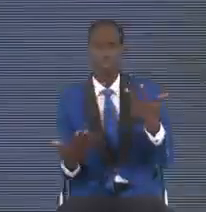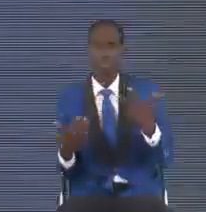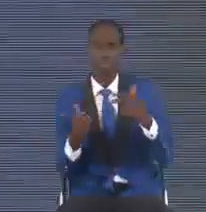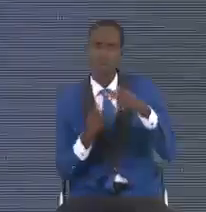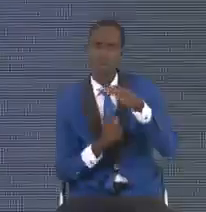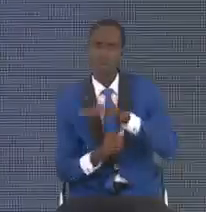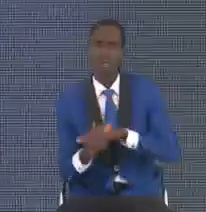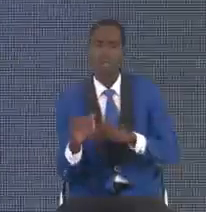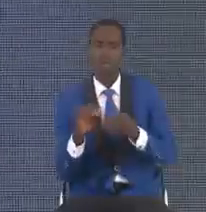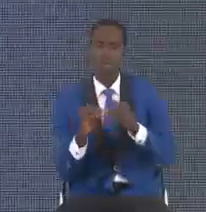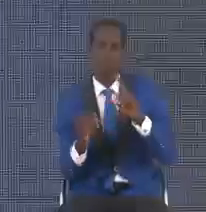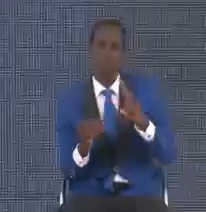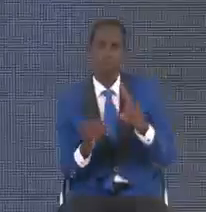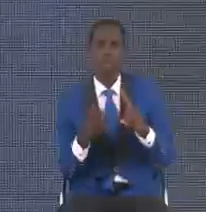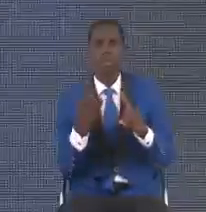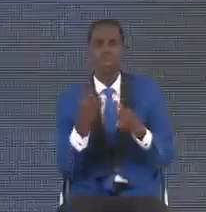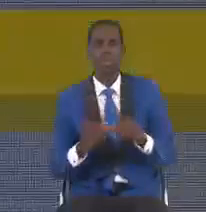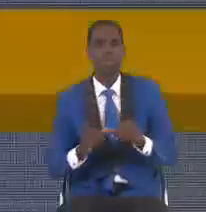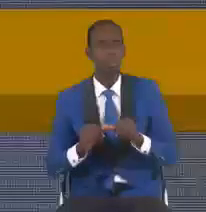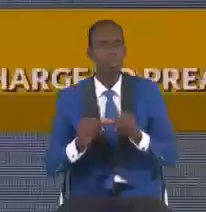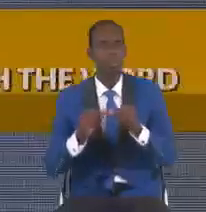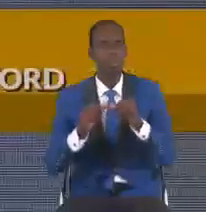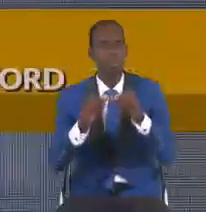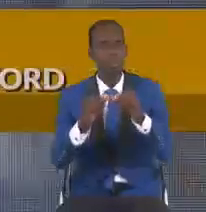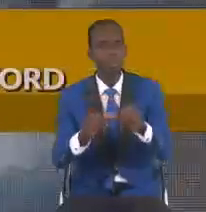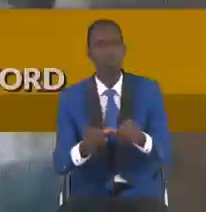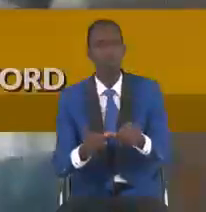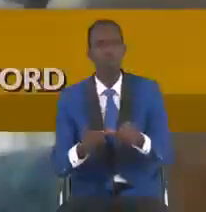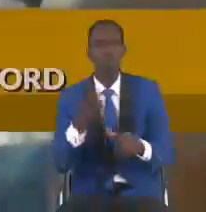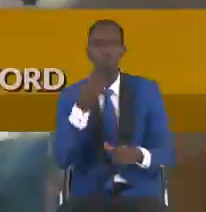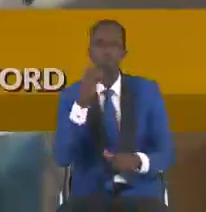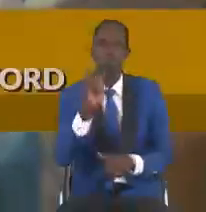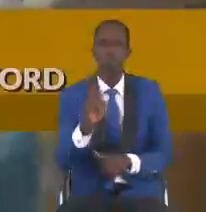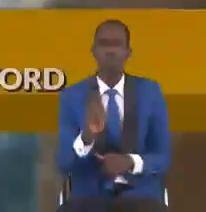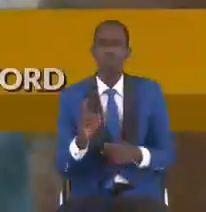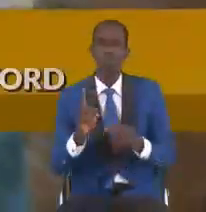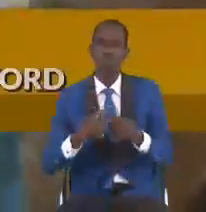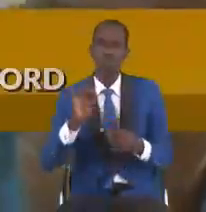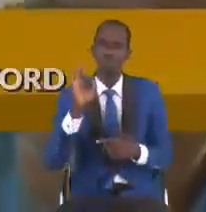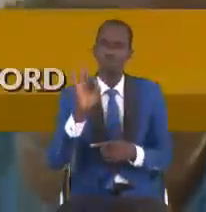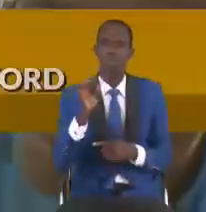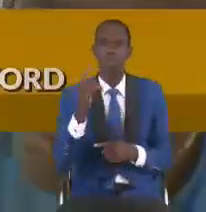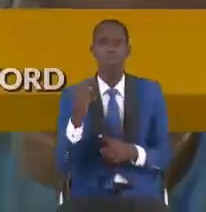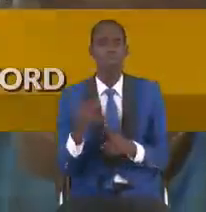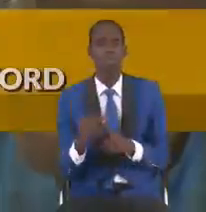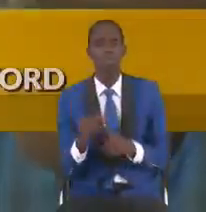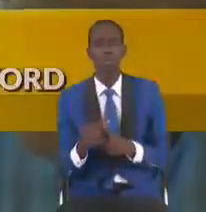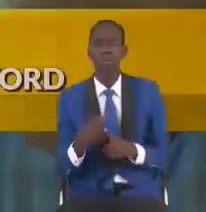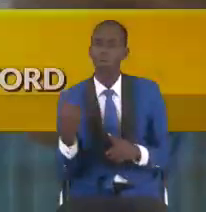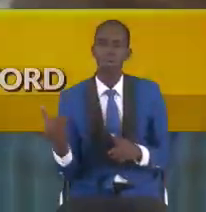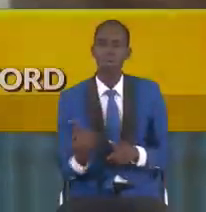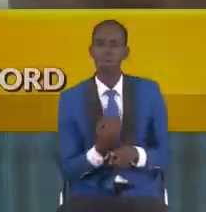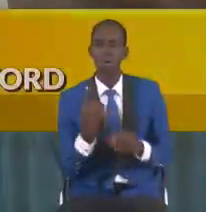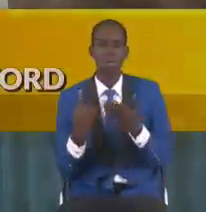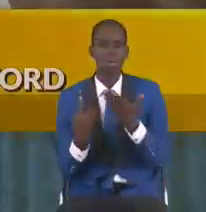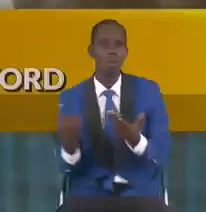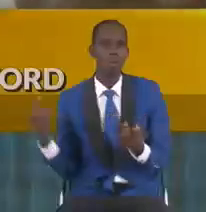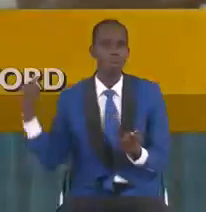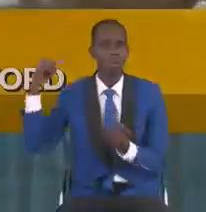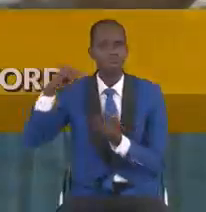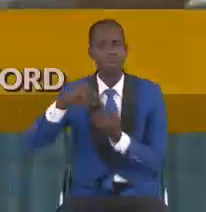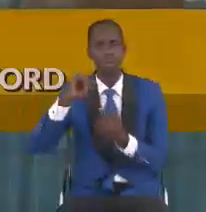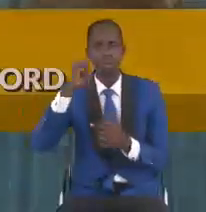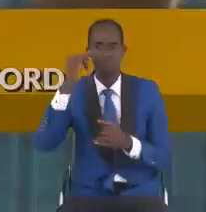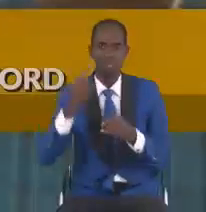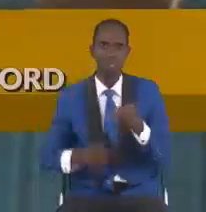the perpetual charge to preach the word. Perpetual. It's always there until the end of the world.